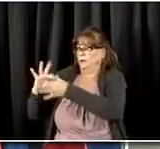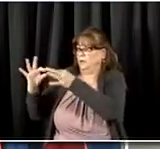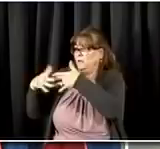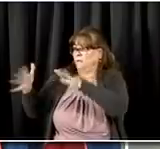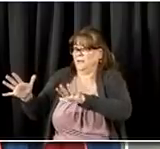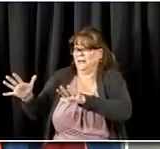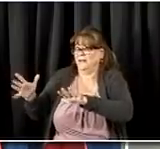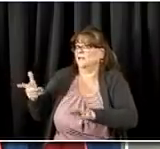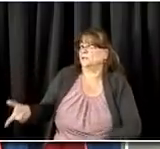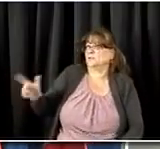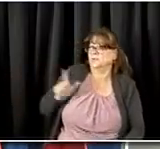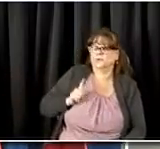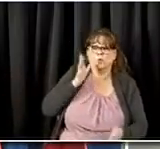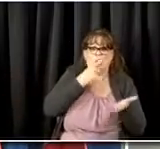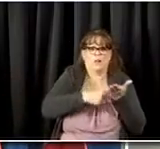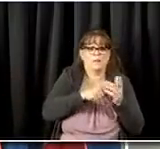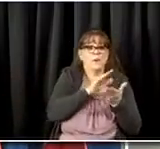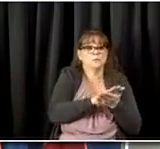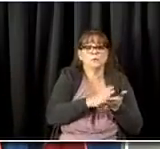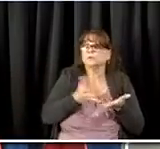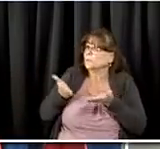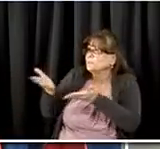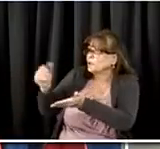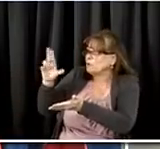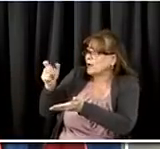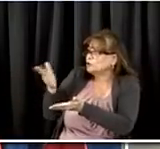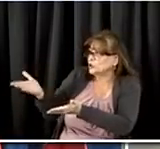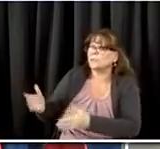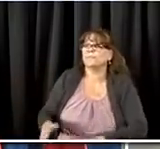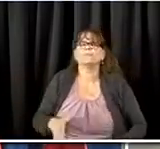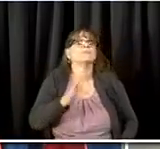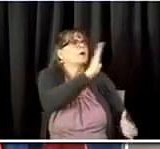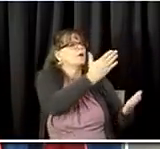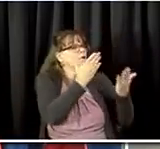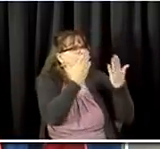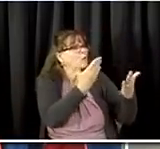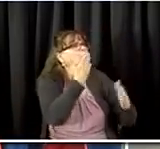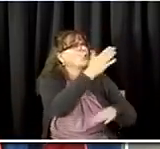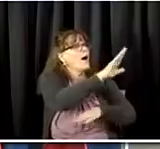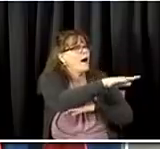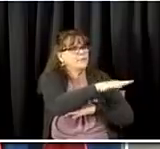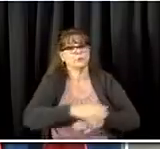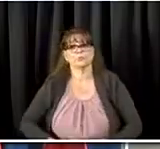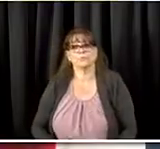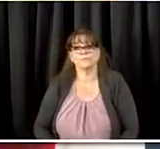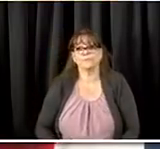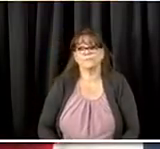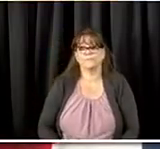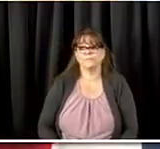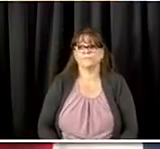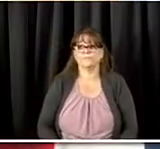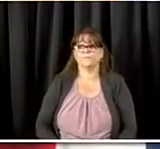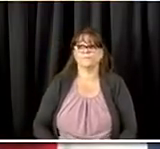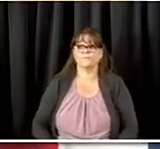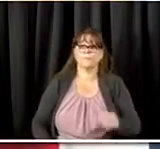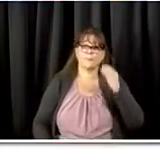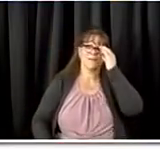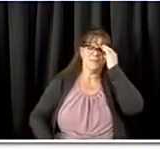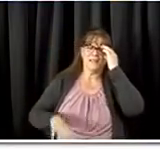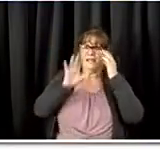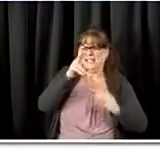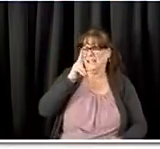Herlihy. Great. Thank you, Governor. Good afternoon. Bring up the slides, please. All right, so this figure shows